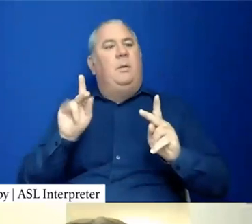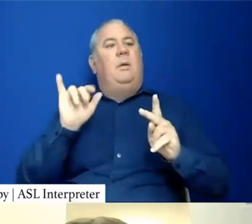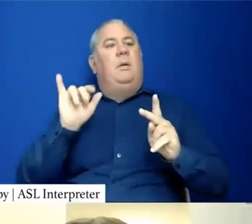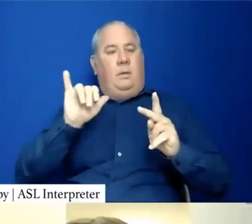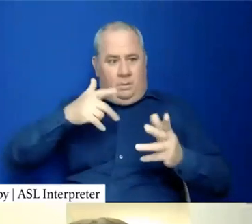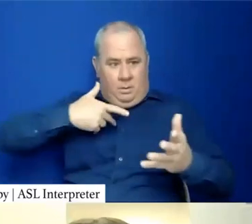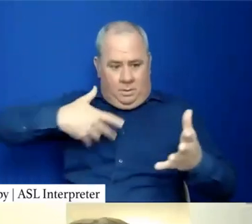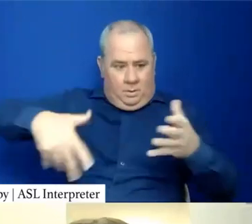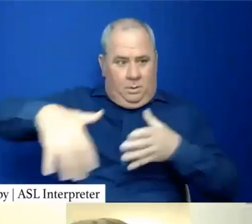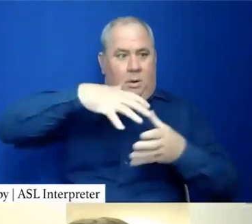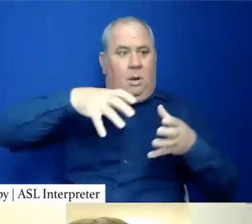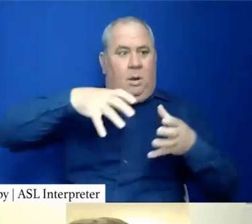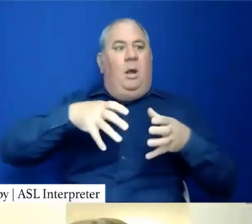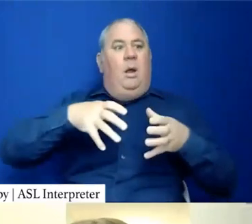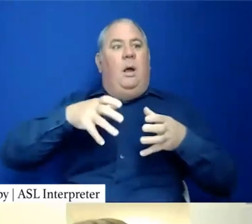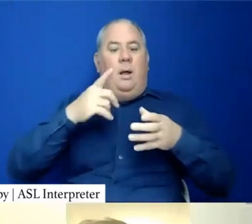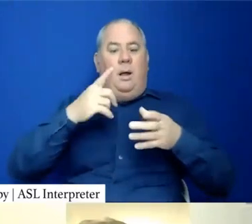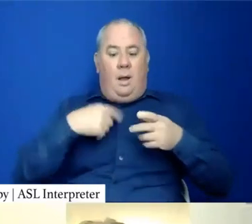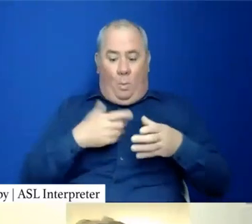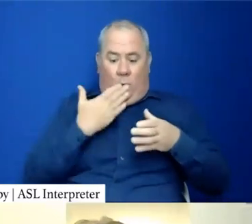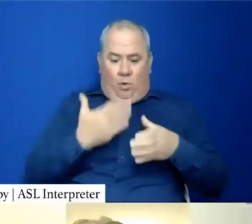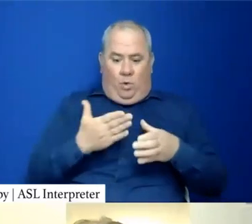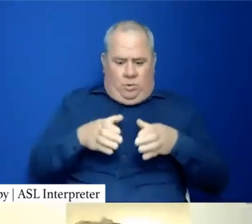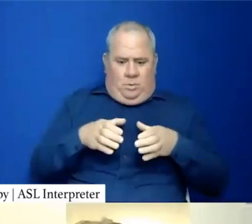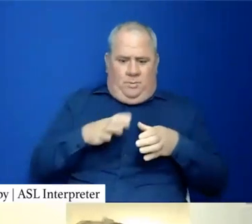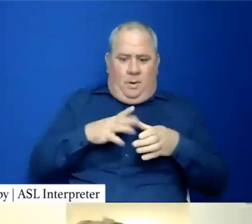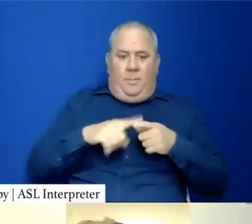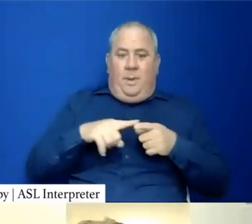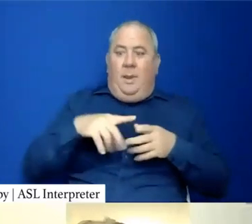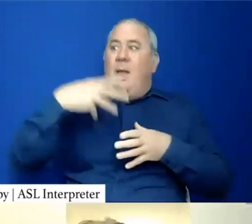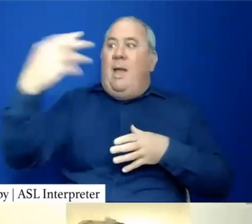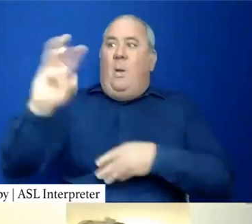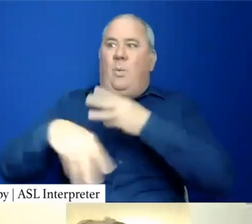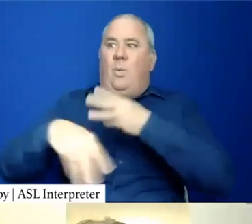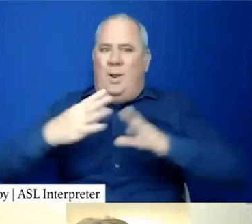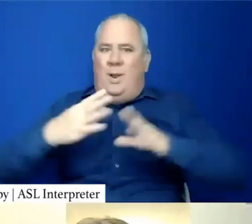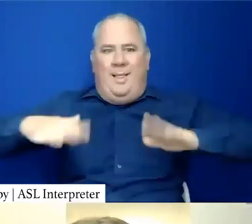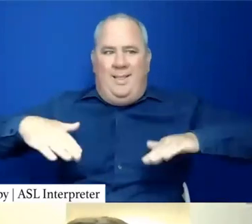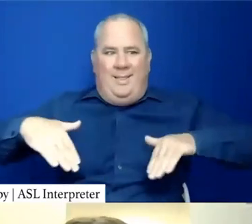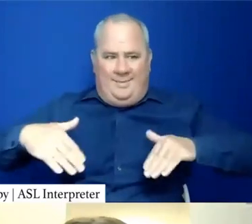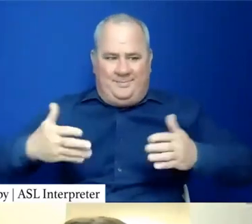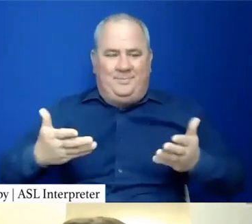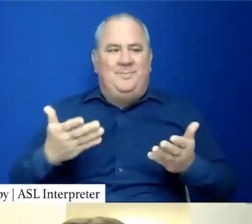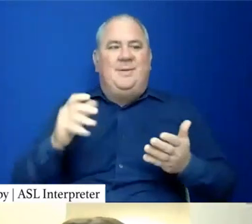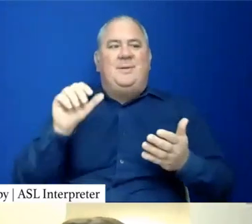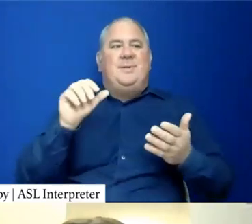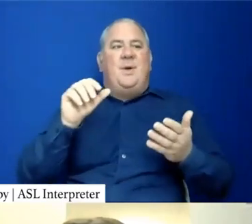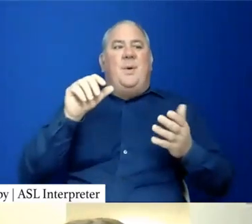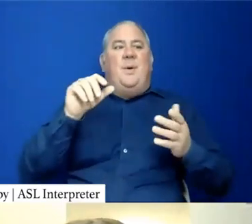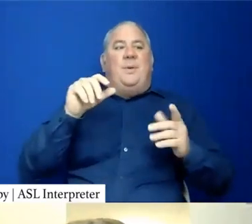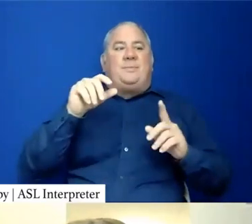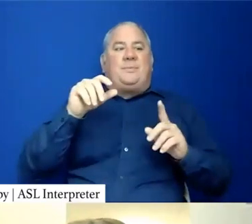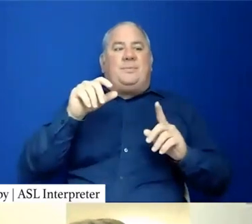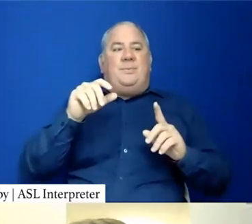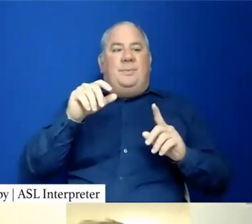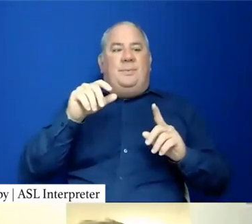the outside world, because we have to be super crip sometimes, but also a really good lesson that we have to teach the